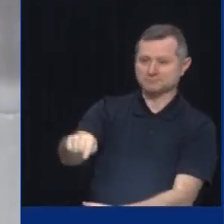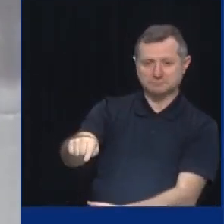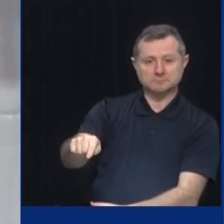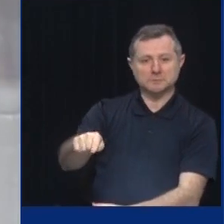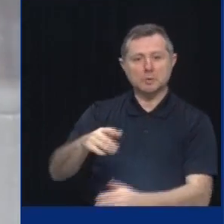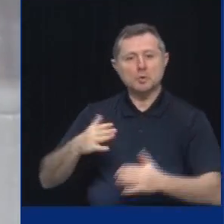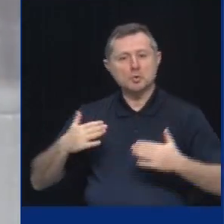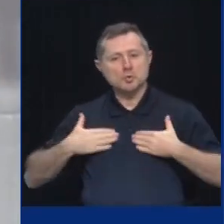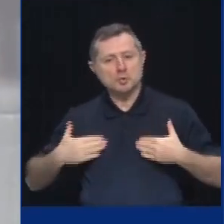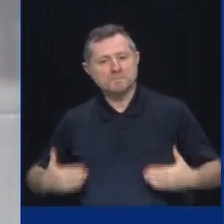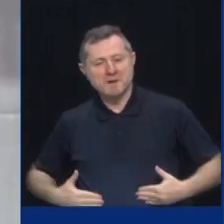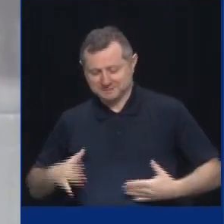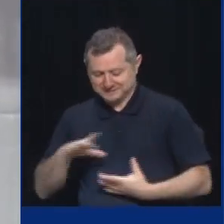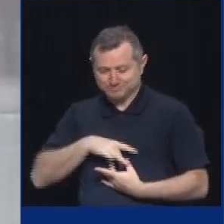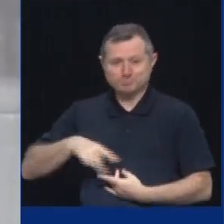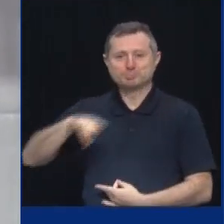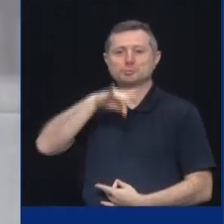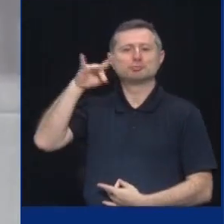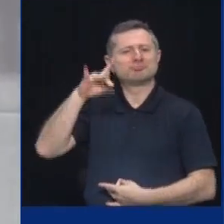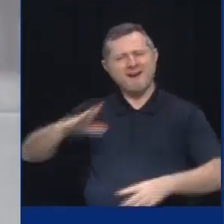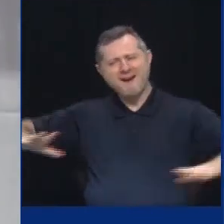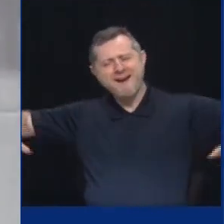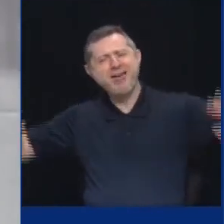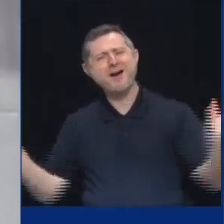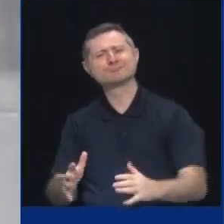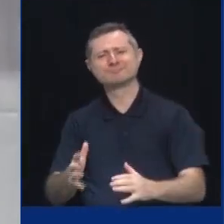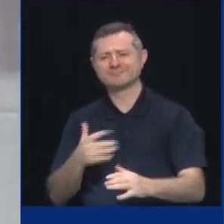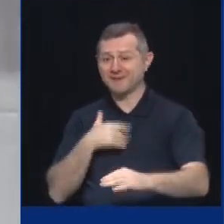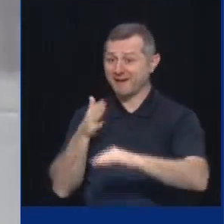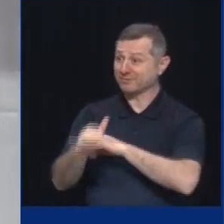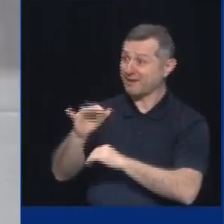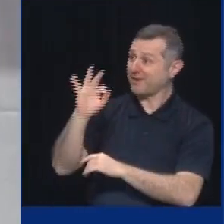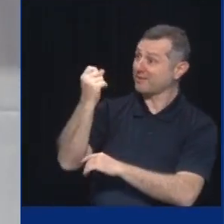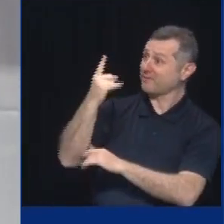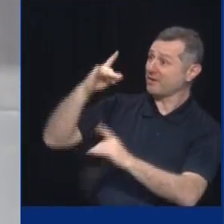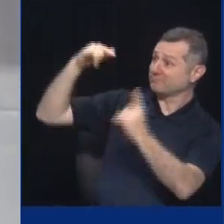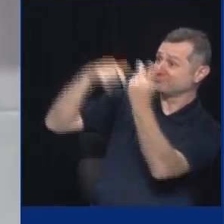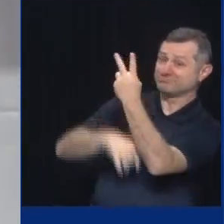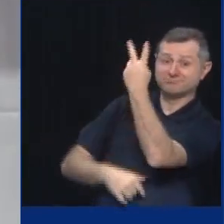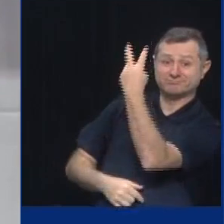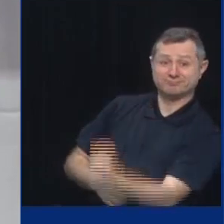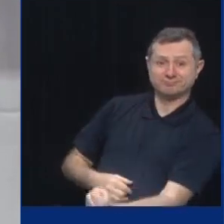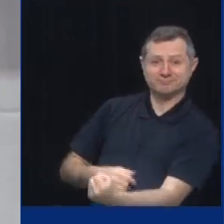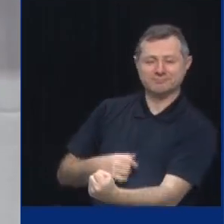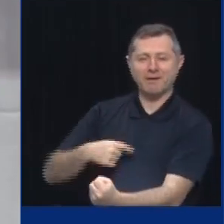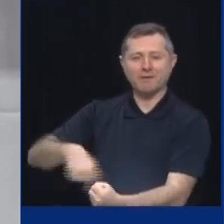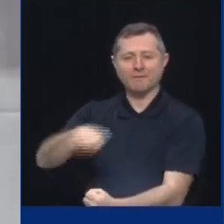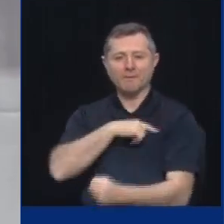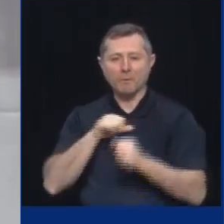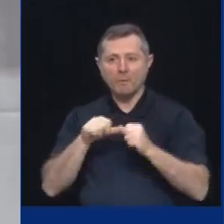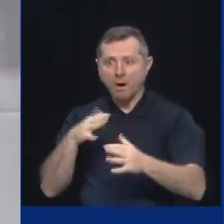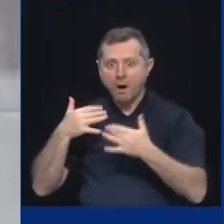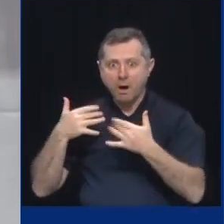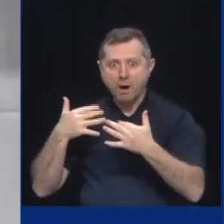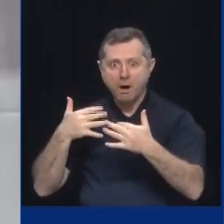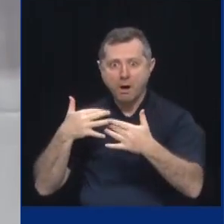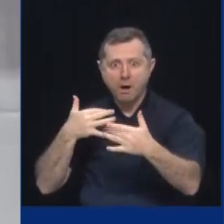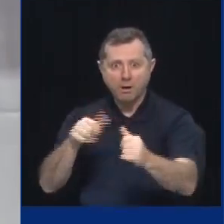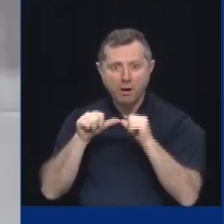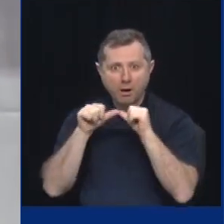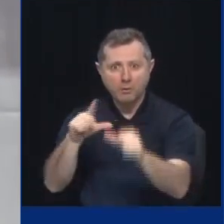spirit, post 9/11. And then it went on for 20 years. The post-COVID